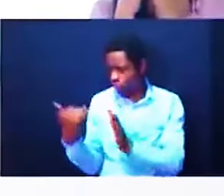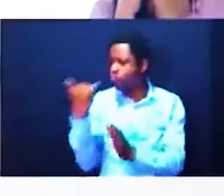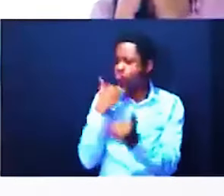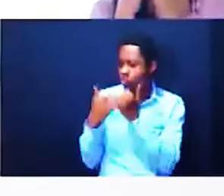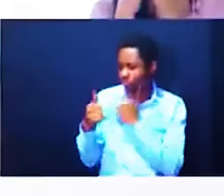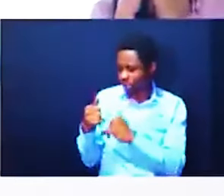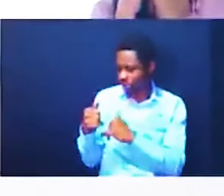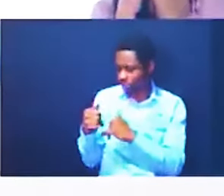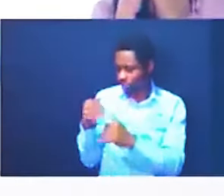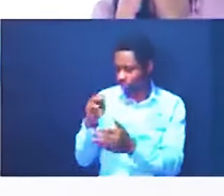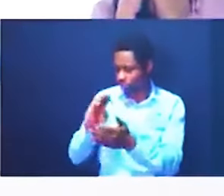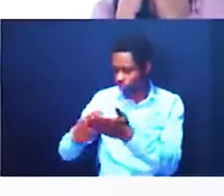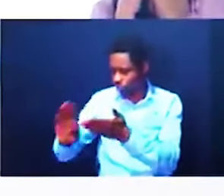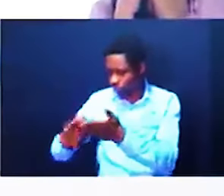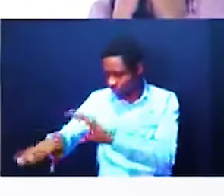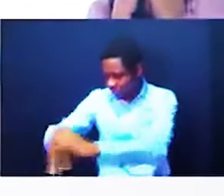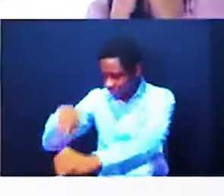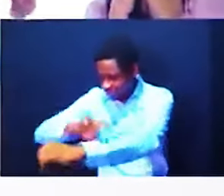forgiveness.